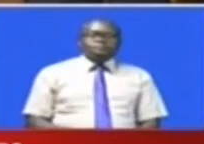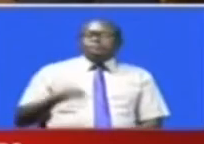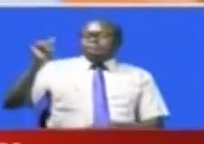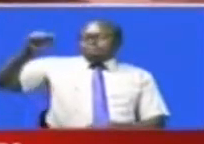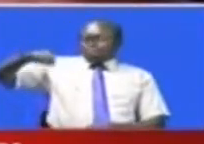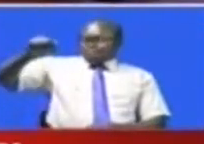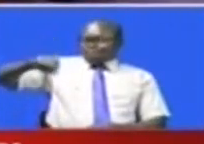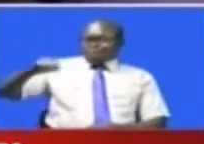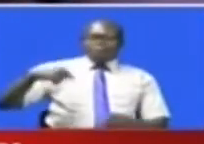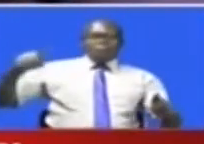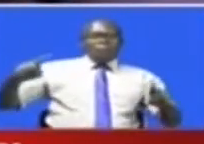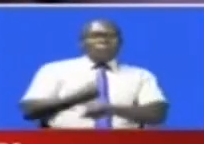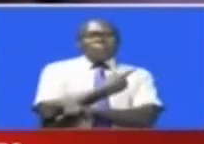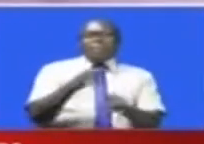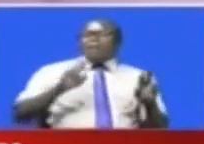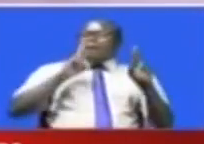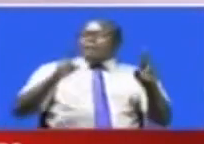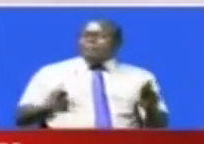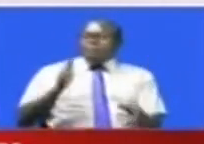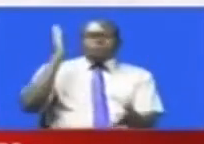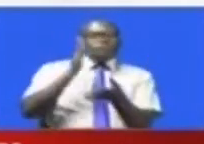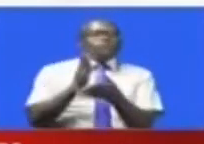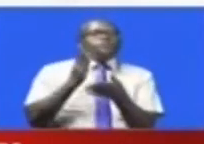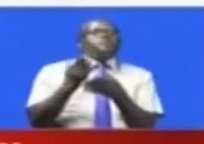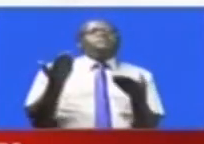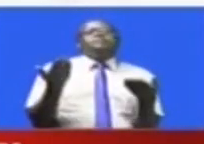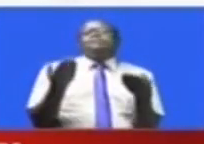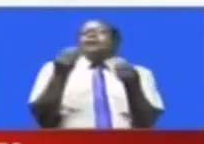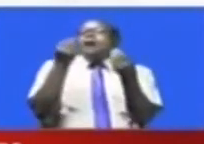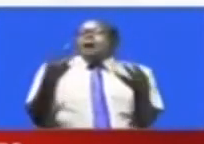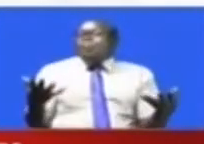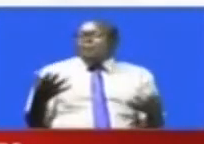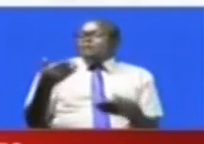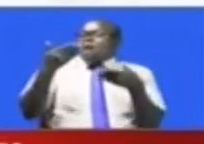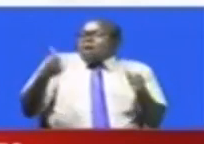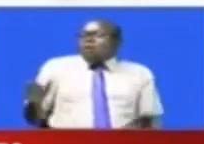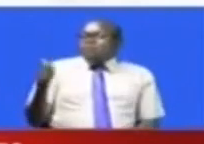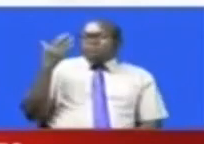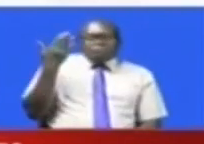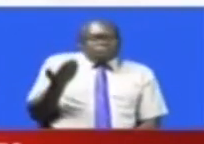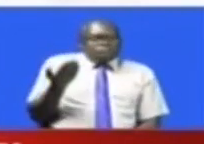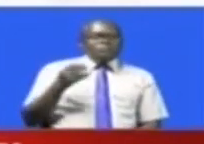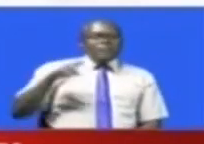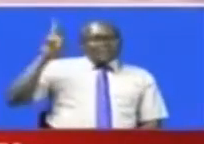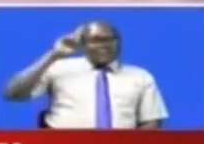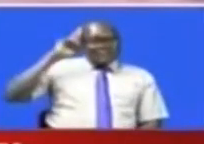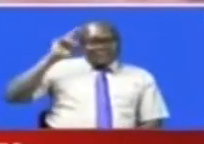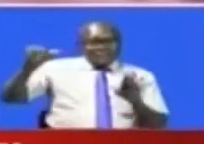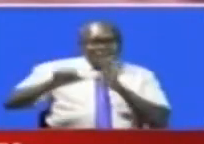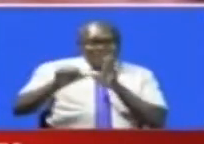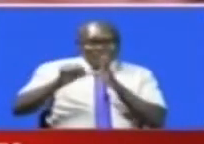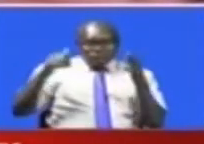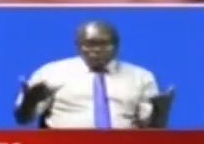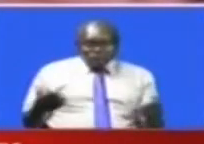Yes, there are conflicting reports on what is the exact amount. Remember, the elephant in the room is